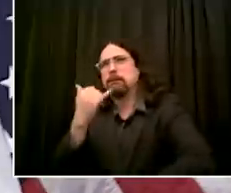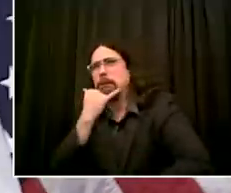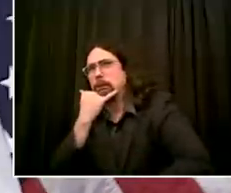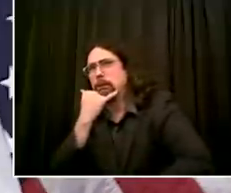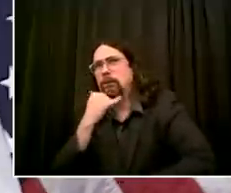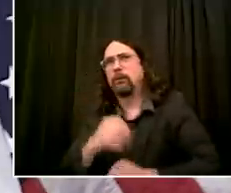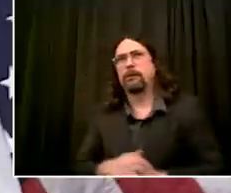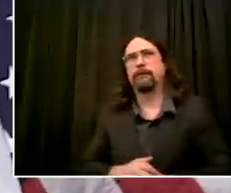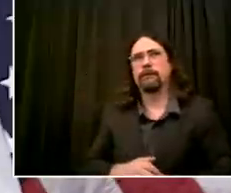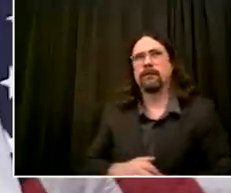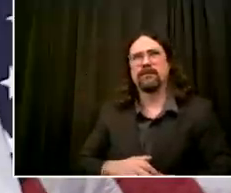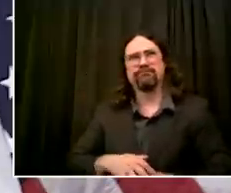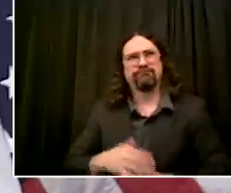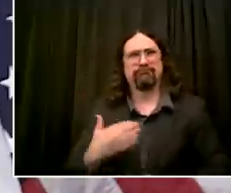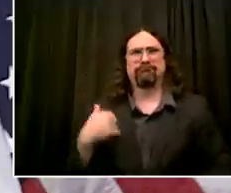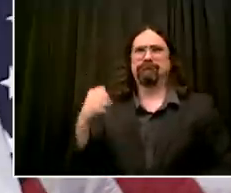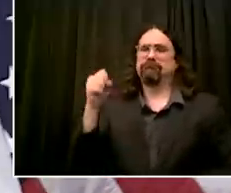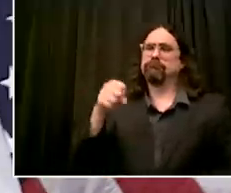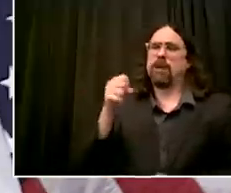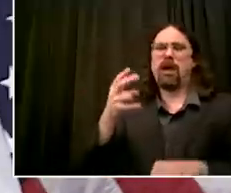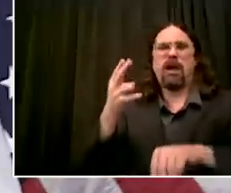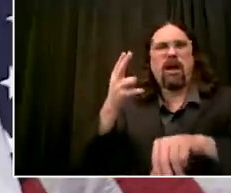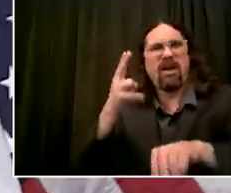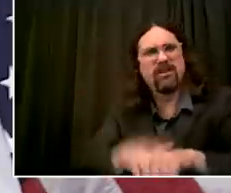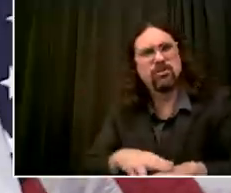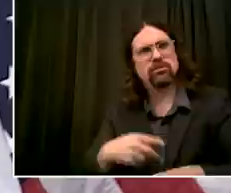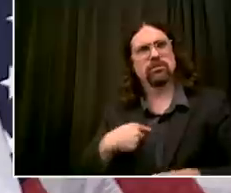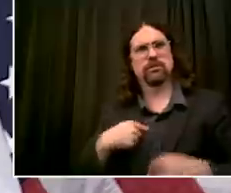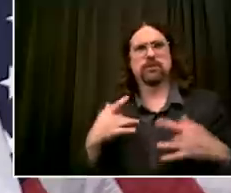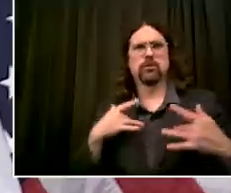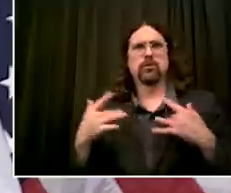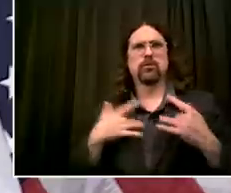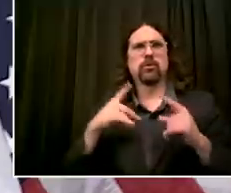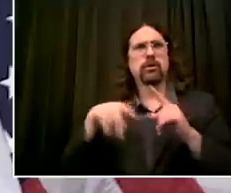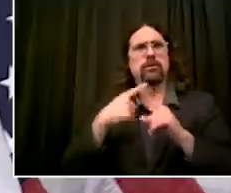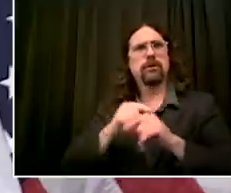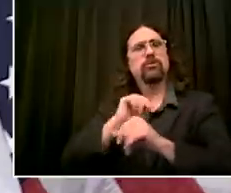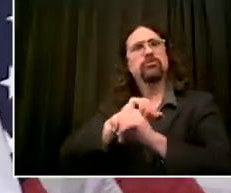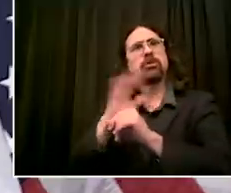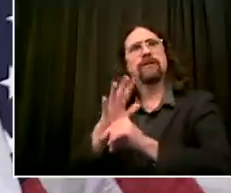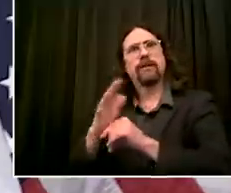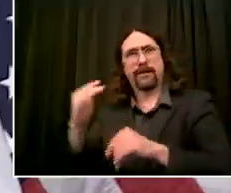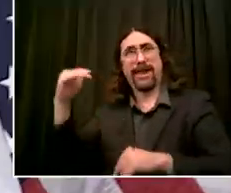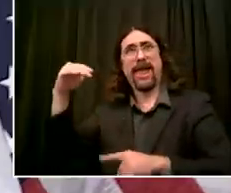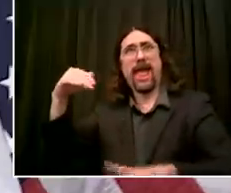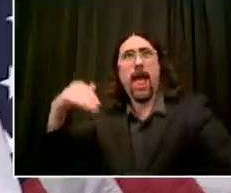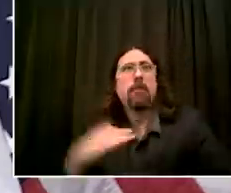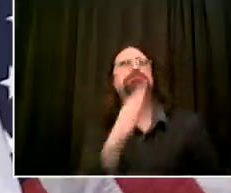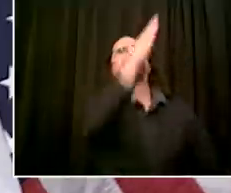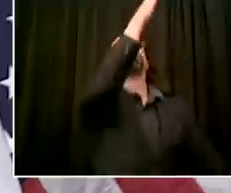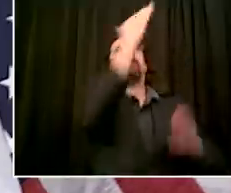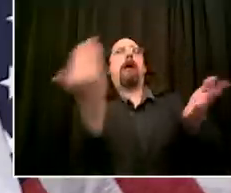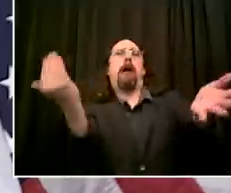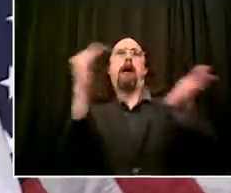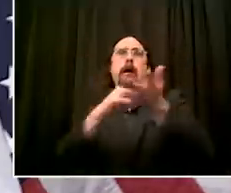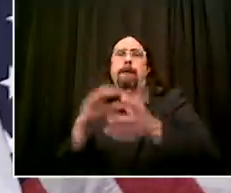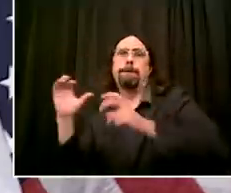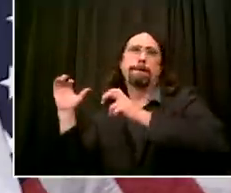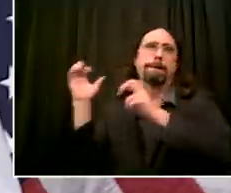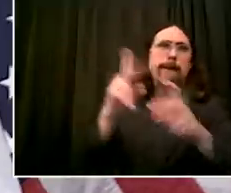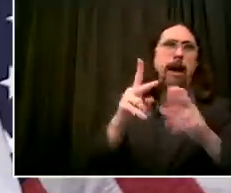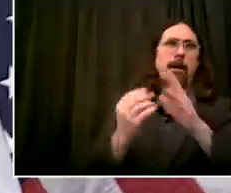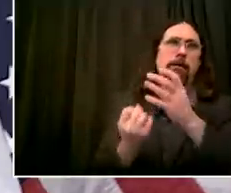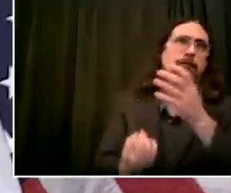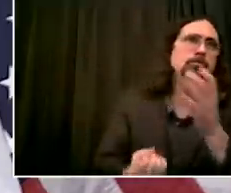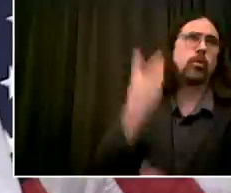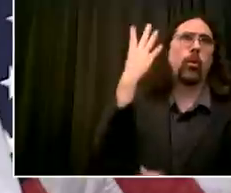I'm worried anytime people start to come in contact with each other. But on the other hand, these numbers show the disease has